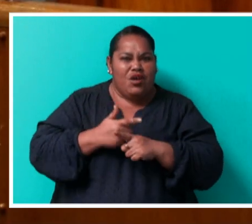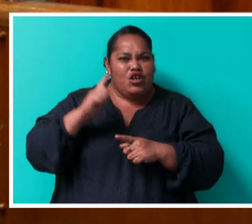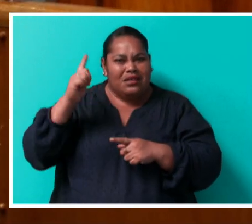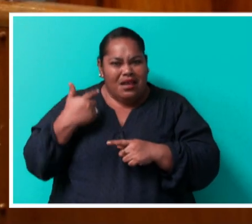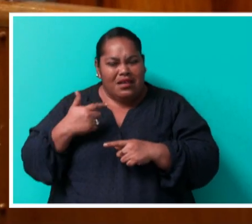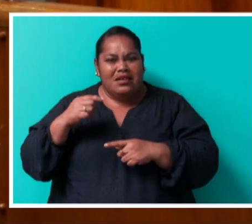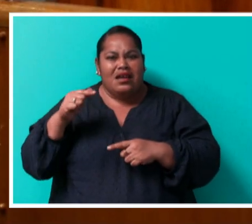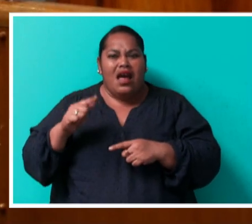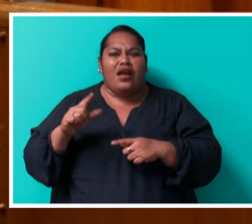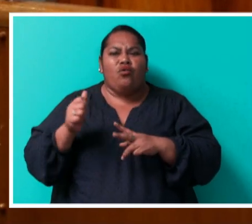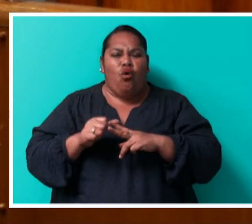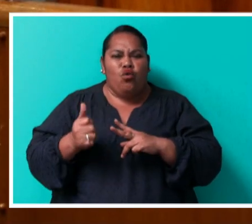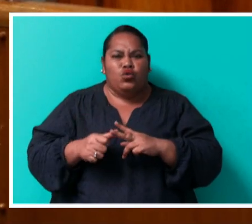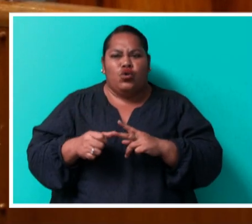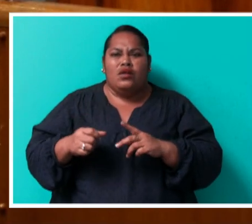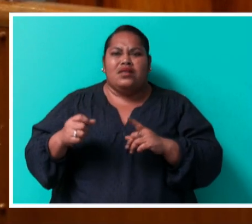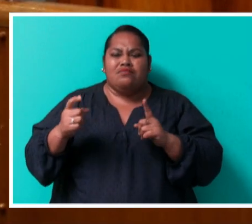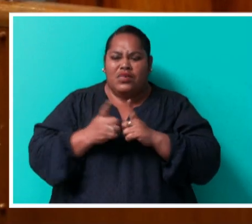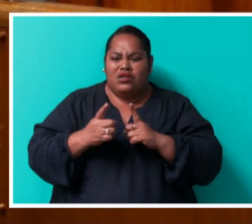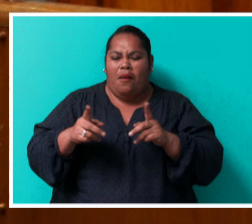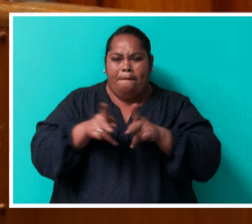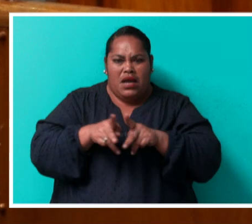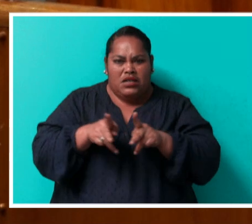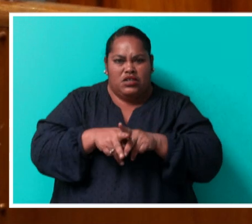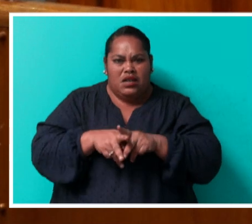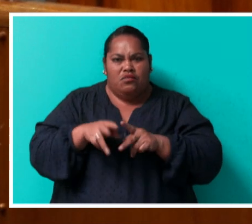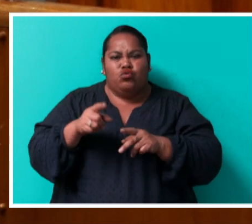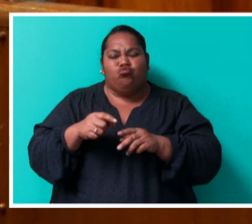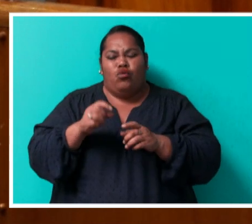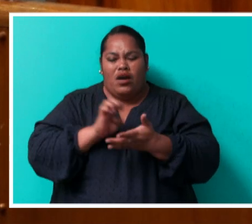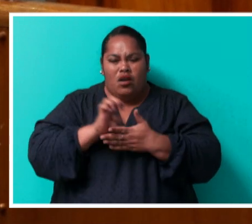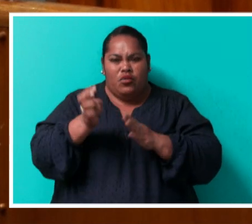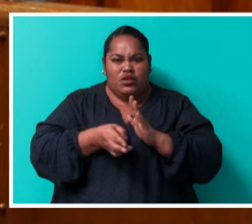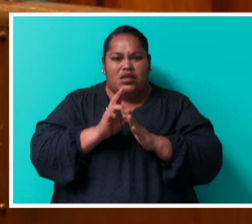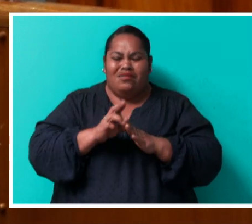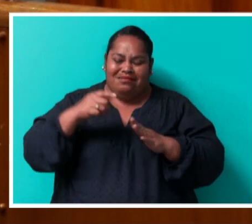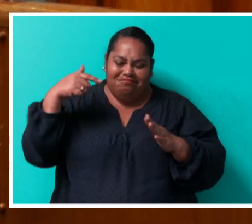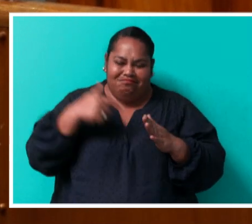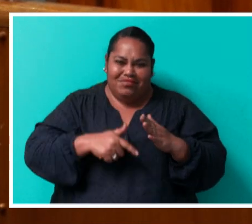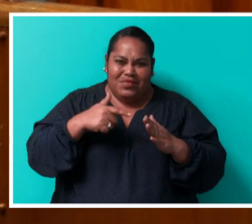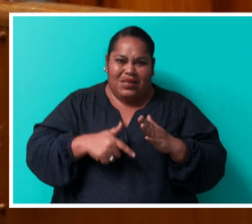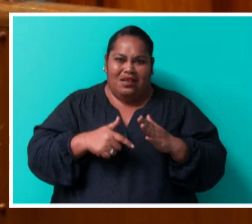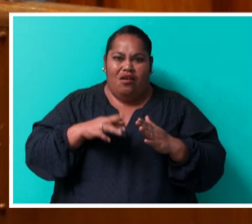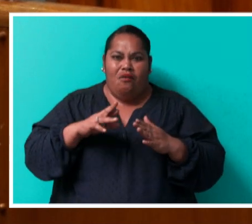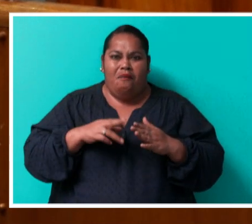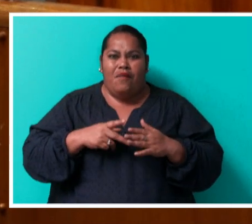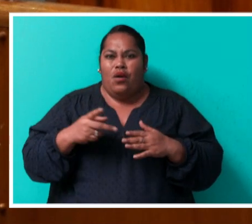beneficial partnership that reinforces economic resilience while deepening bilateral ties.